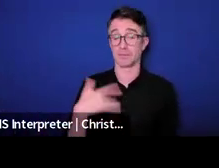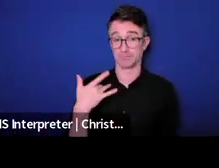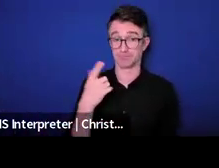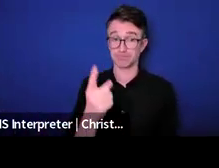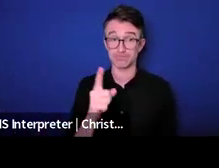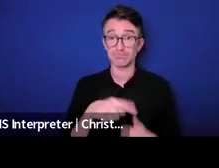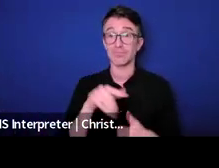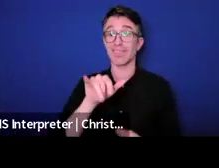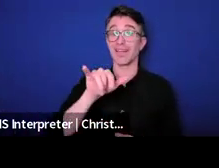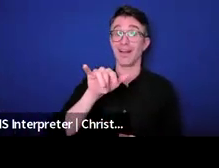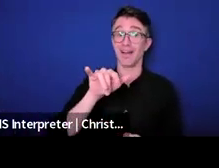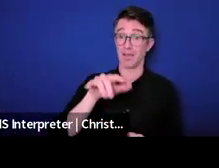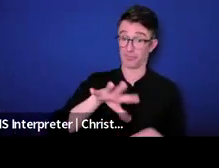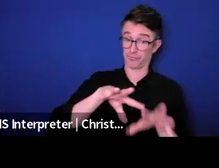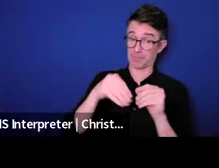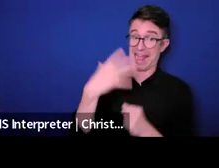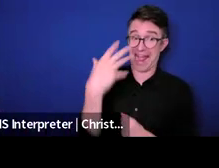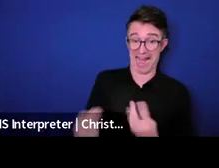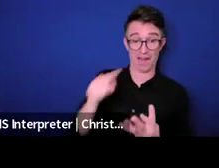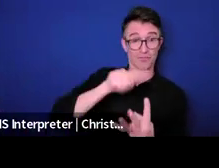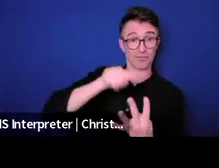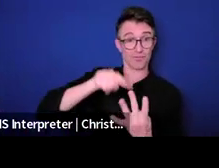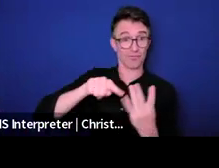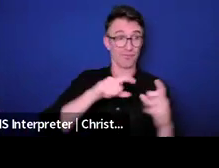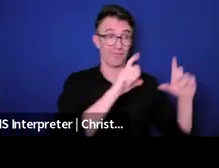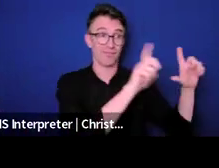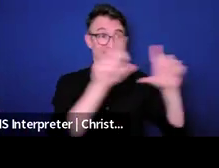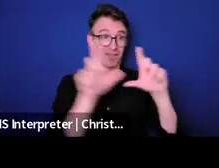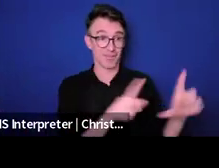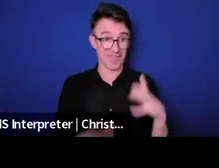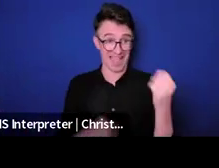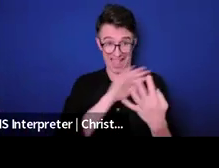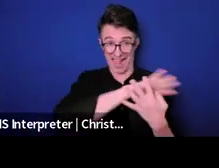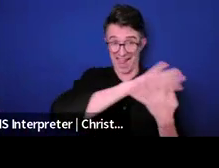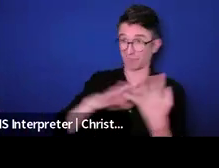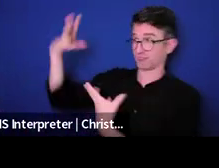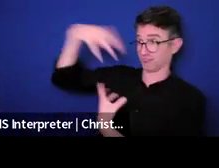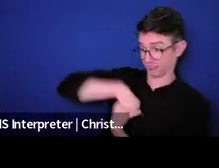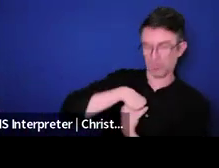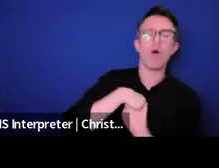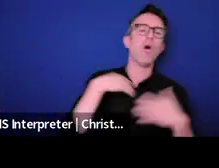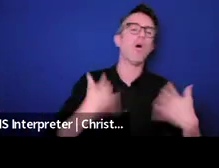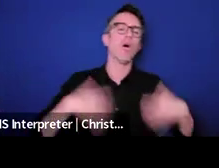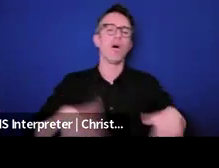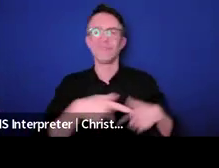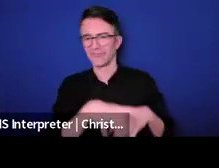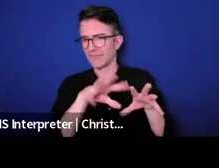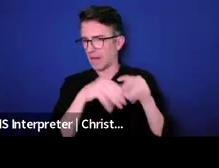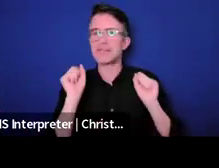households will better be able to provide for individuals in that household, whether they're children, persons with disabilities, or also even care for